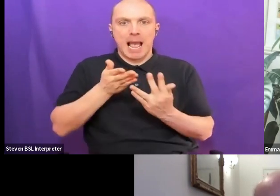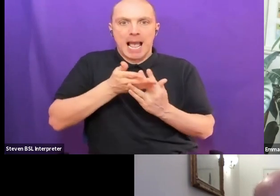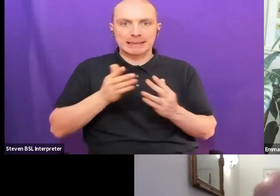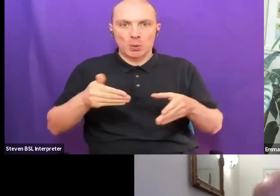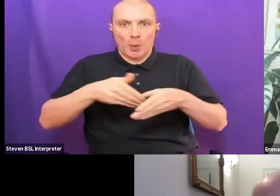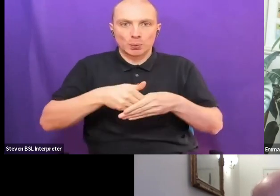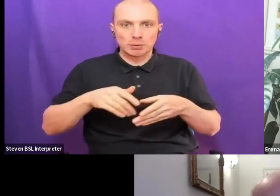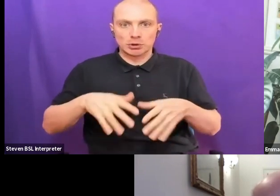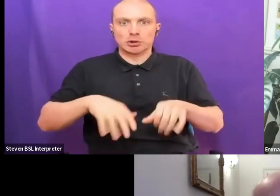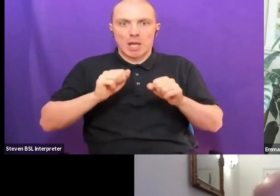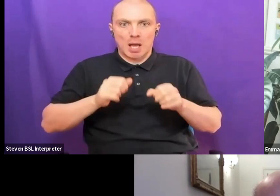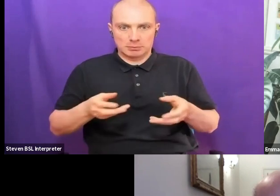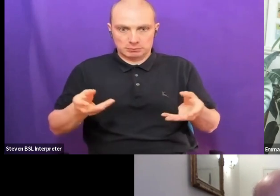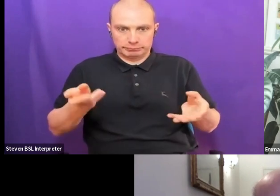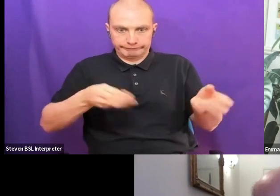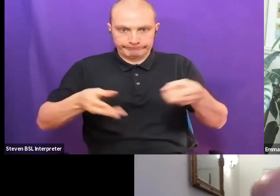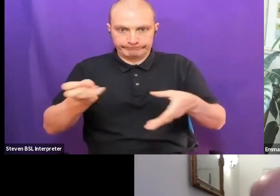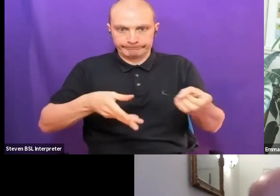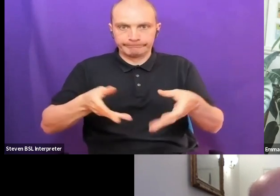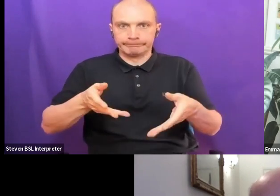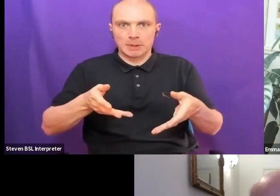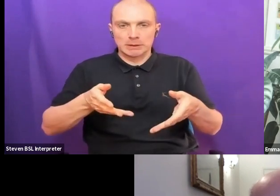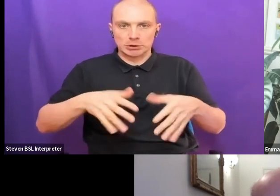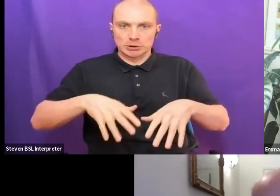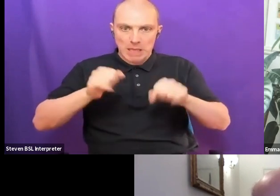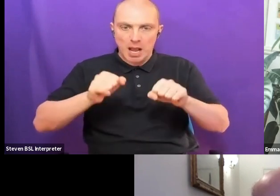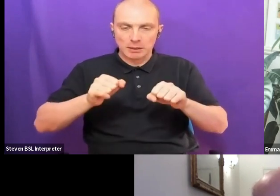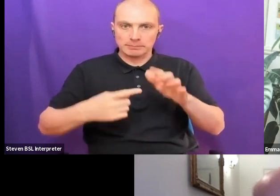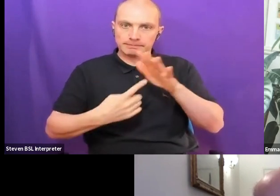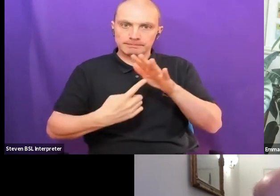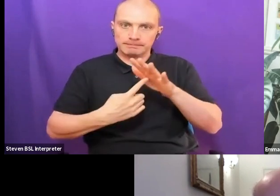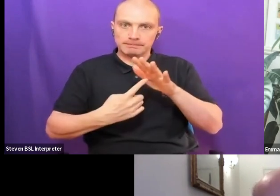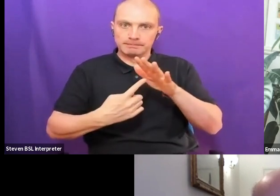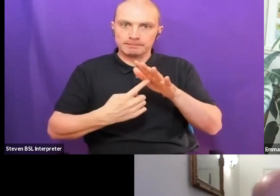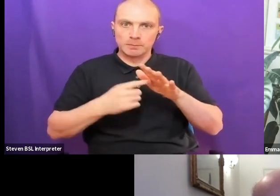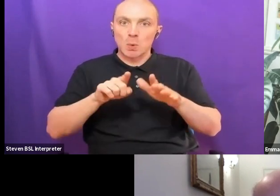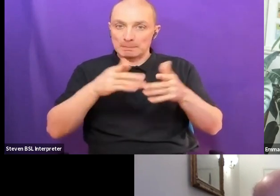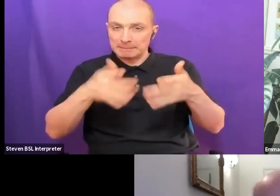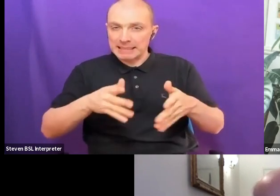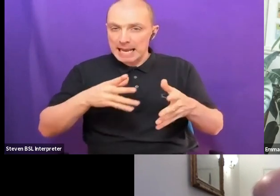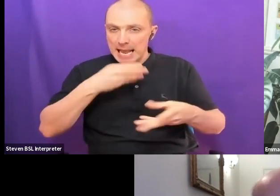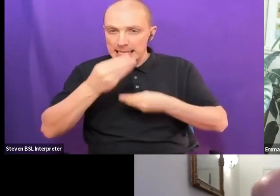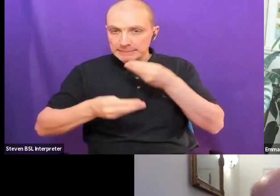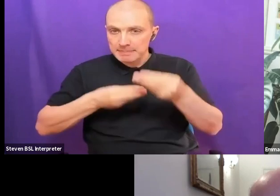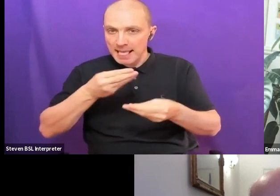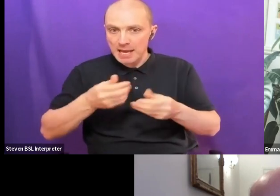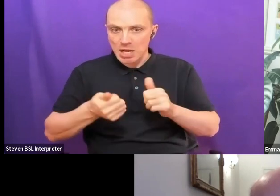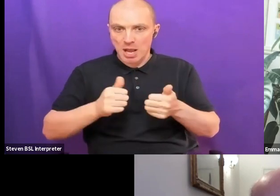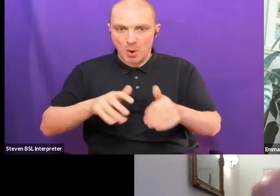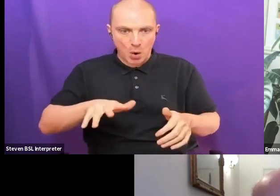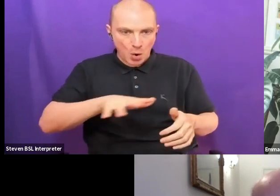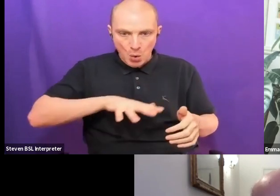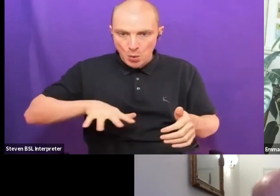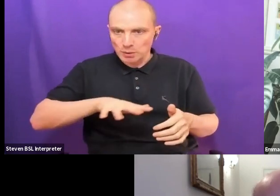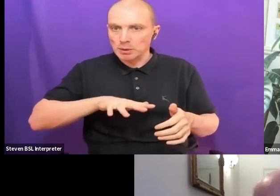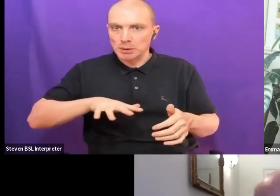at the outset. So we've already heard a bit about what a 20-minute neighbourhood is. I like to really think of it as